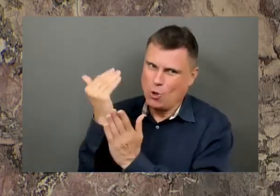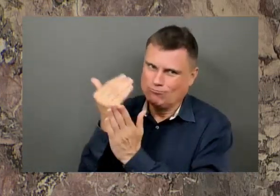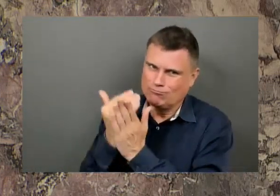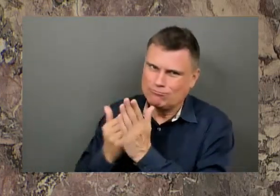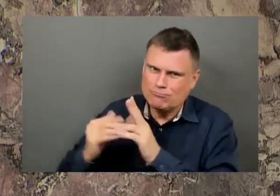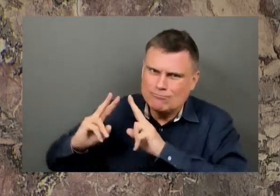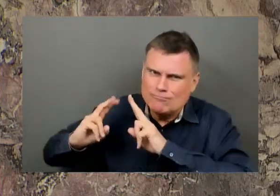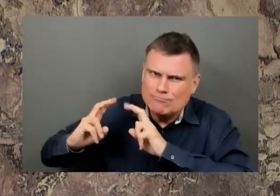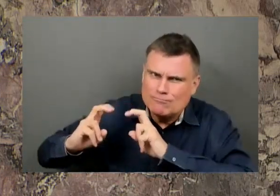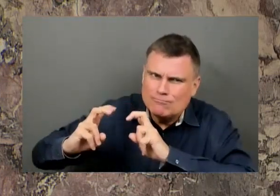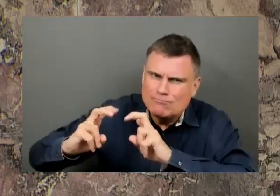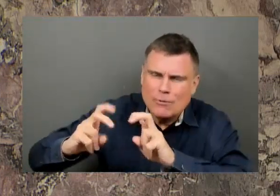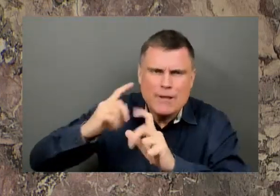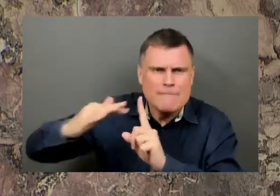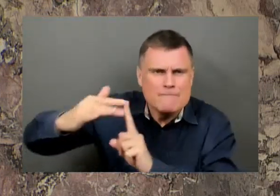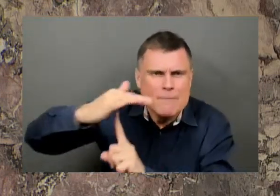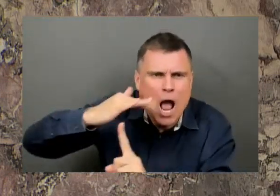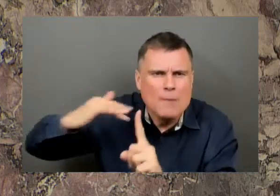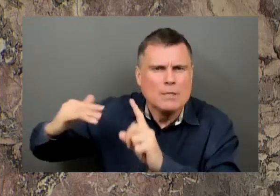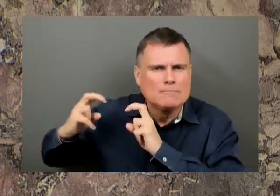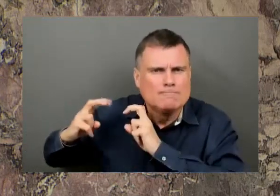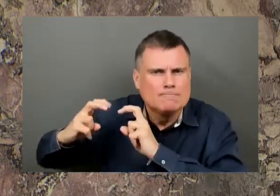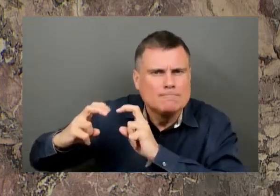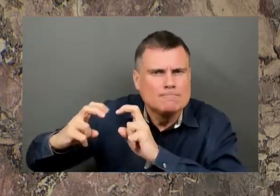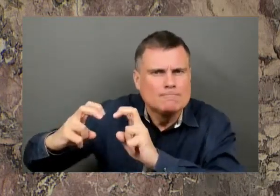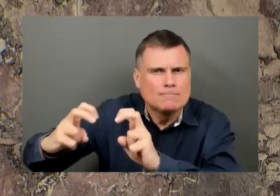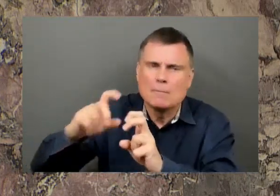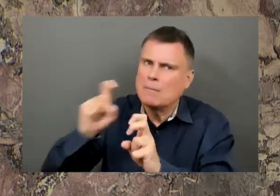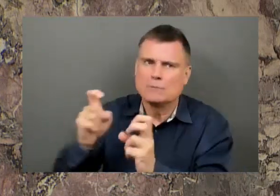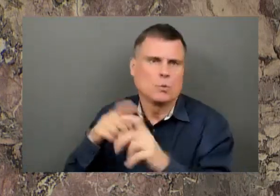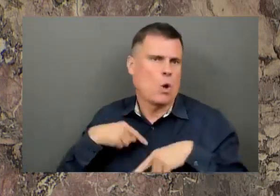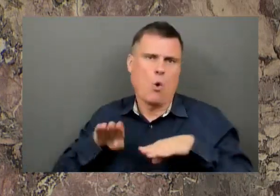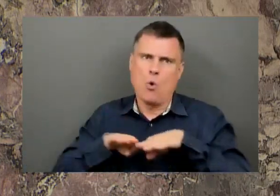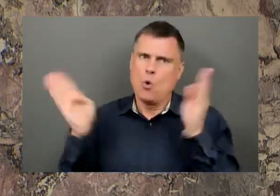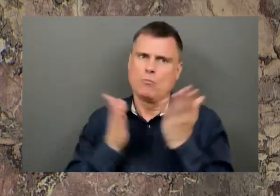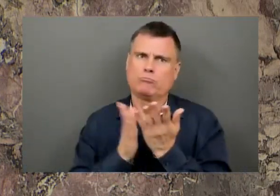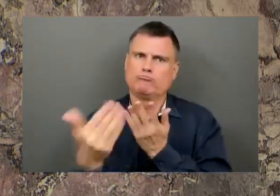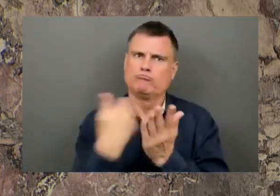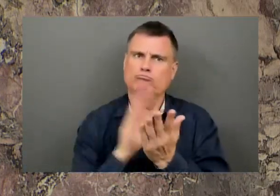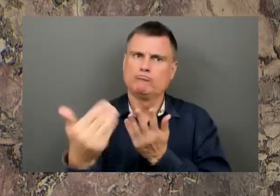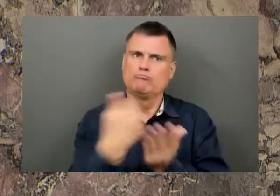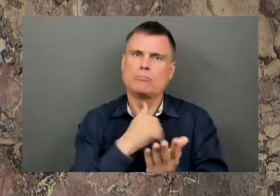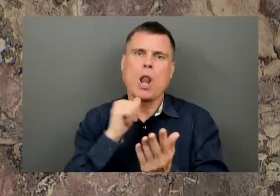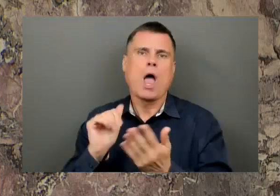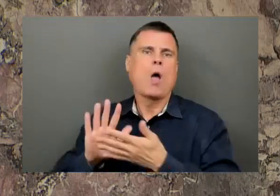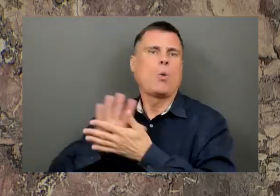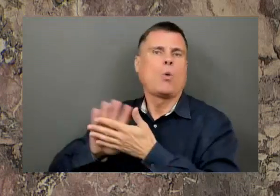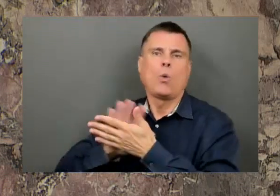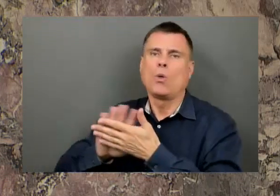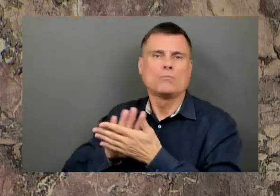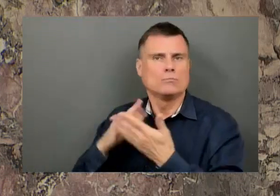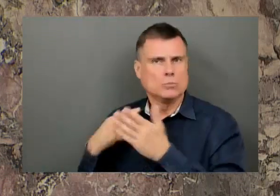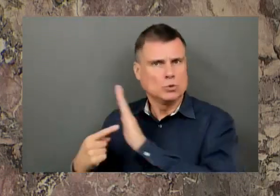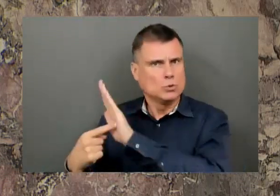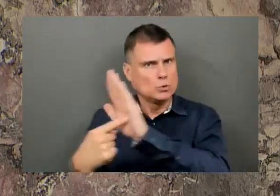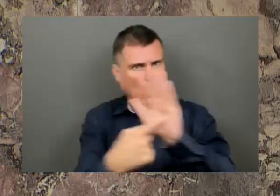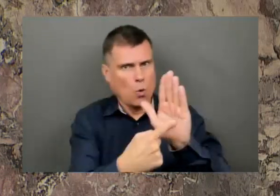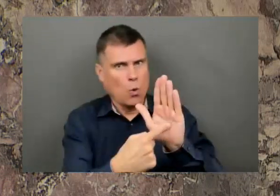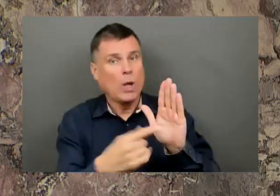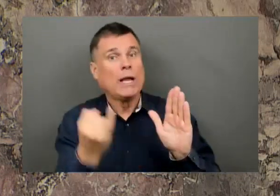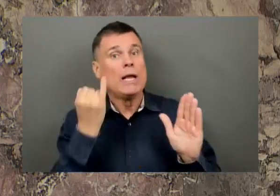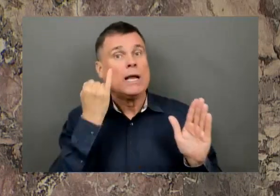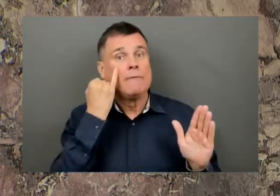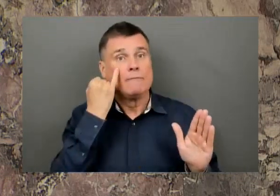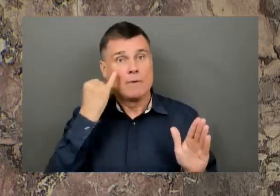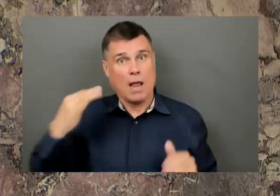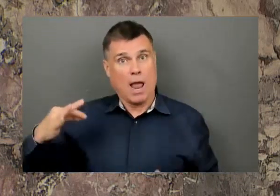The basis of the application will be made transparent should they make an application, which they have not done. and the